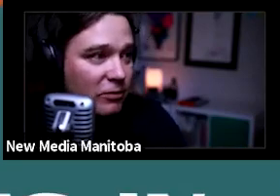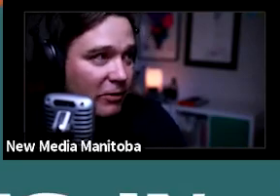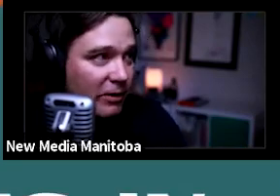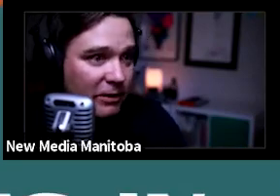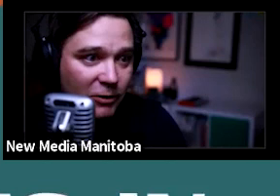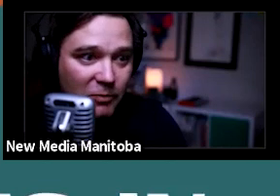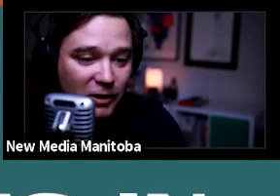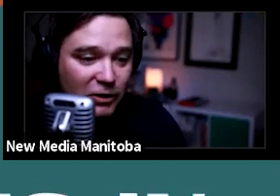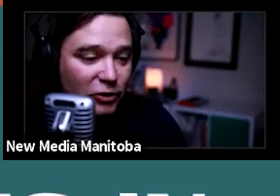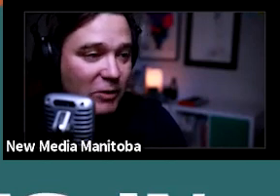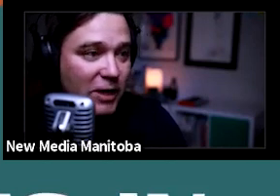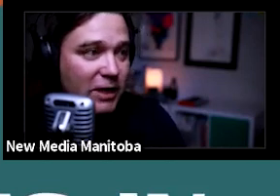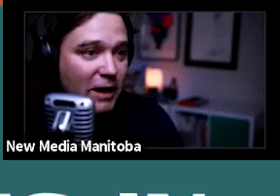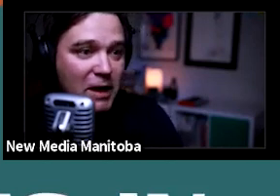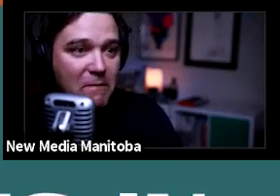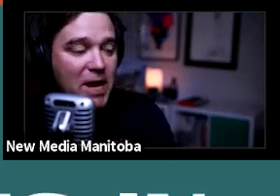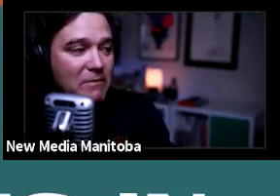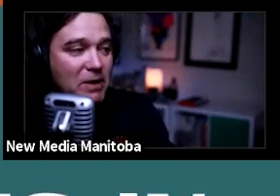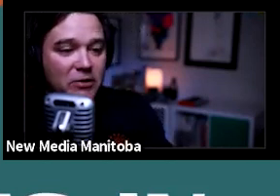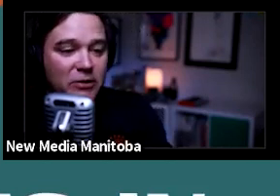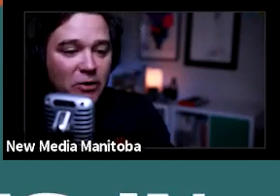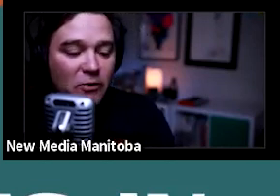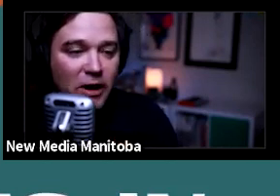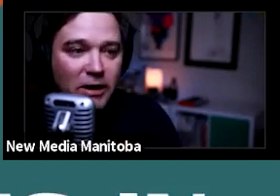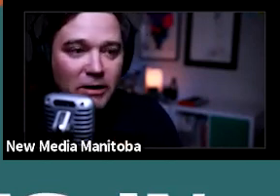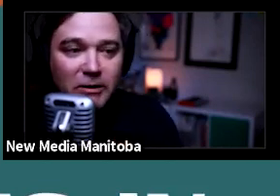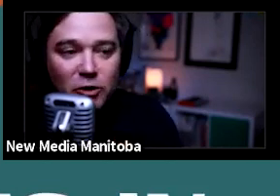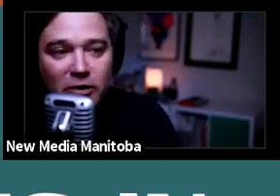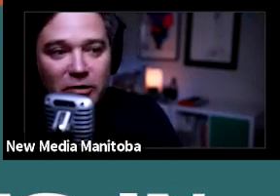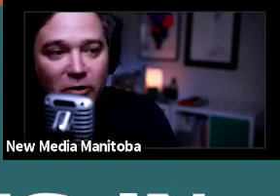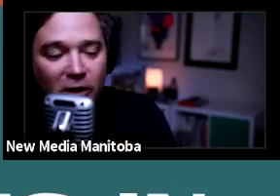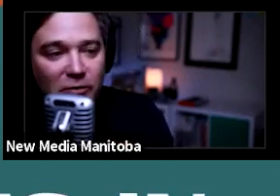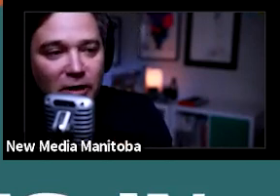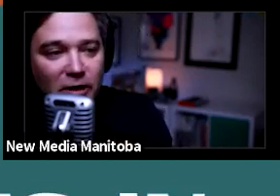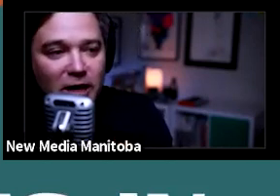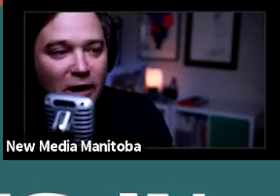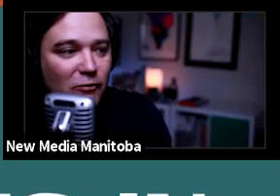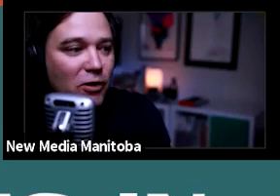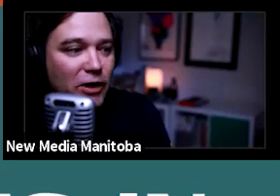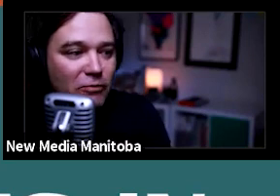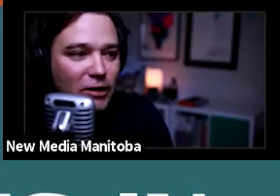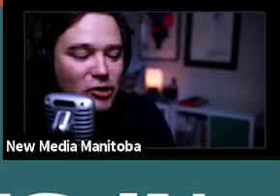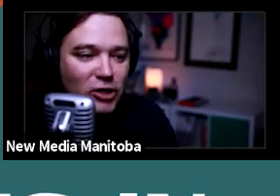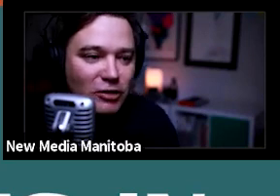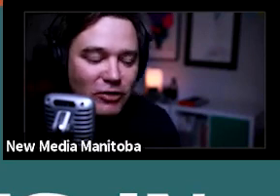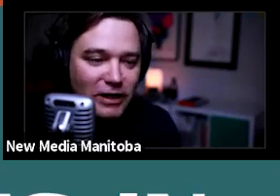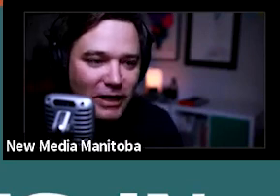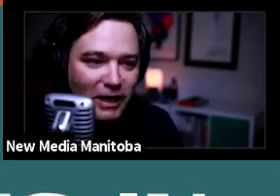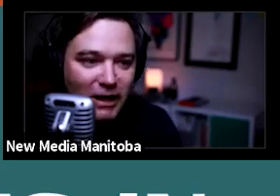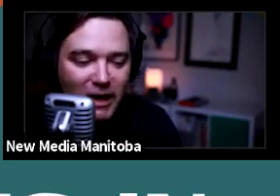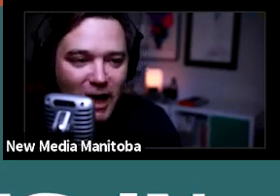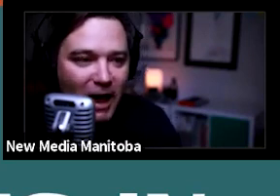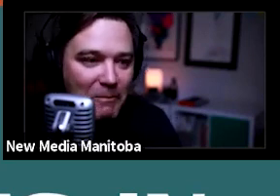anecdotal story that I hope you'll indulge me with. Many years ago, like 20 years ago, as a kid, I was wandering through the Exchange District,